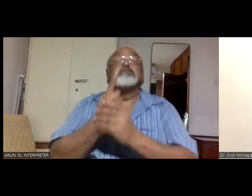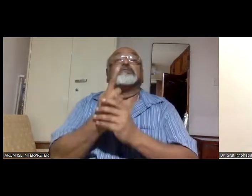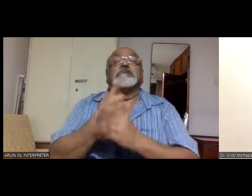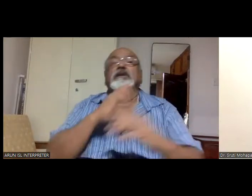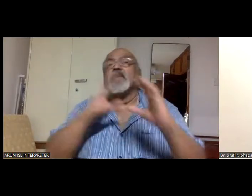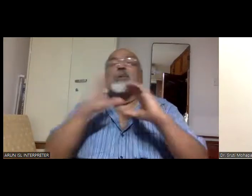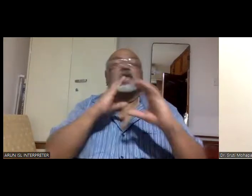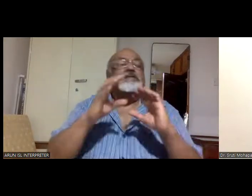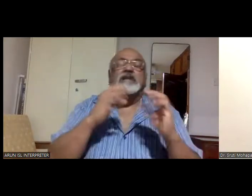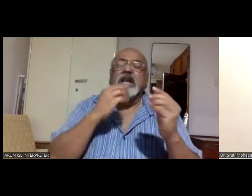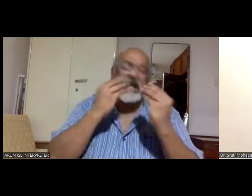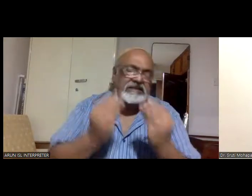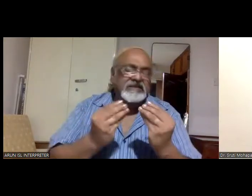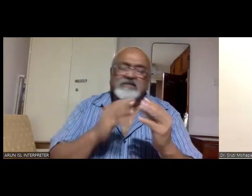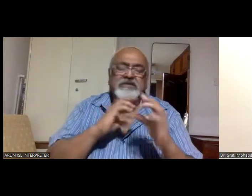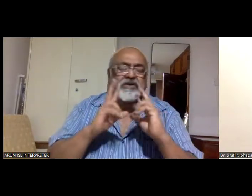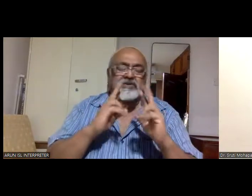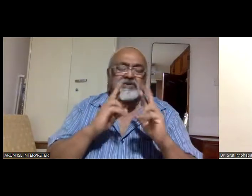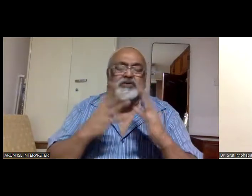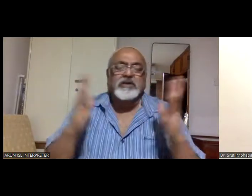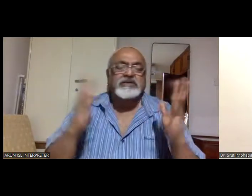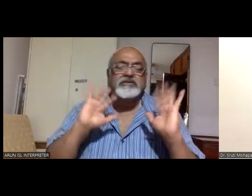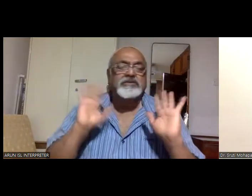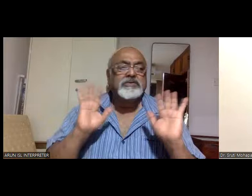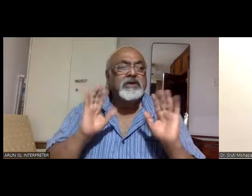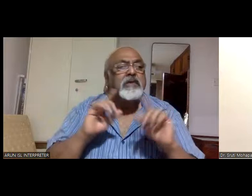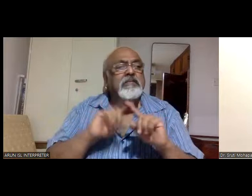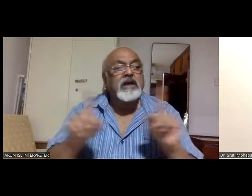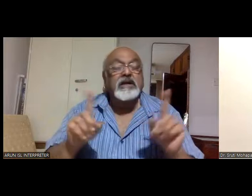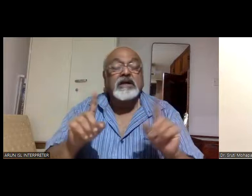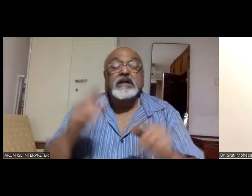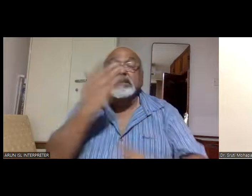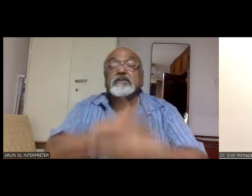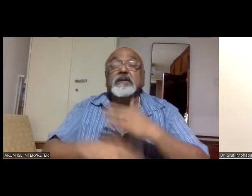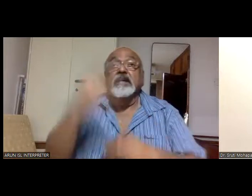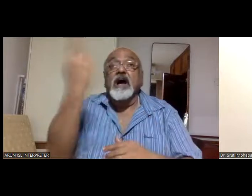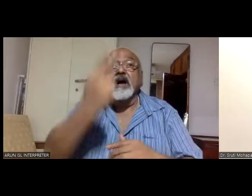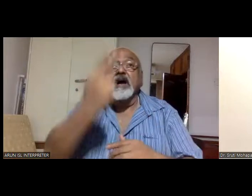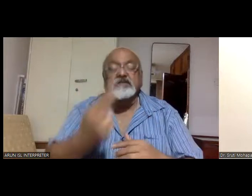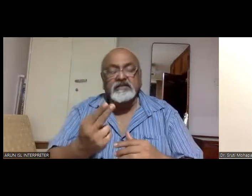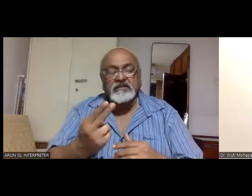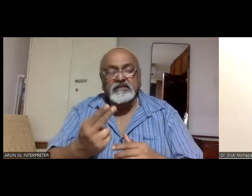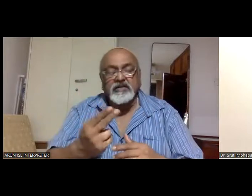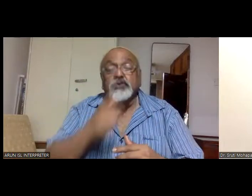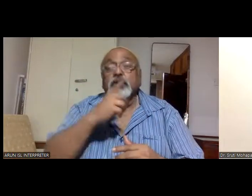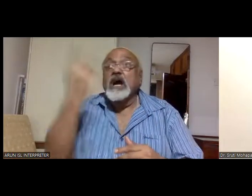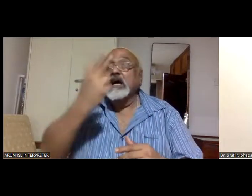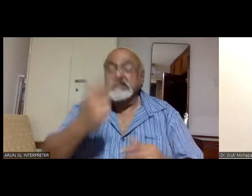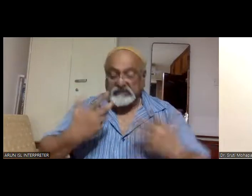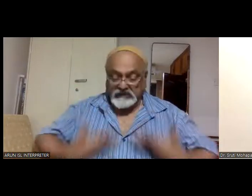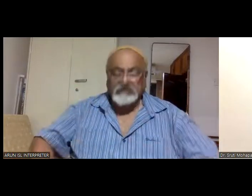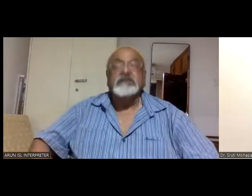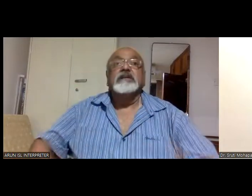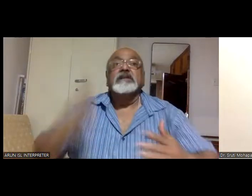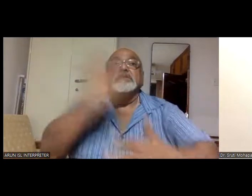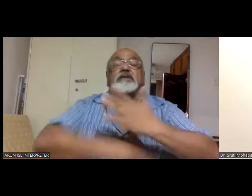discourses, literary discourses, but disability arts, artists with disabilities have taken this up in a